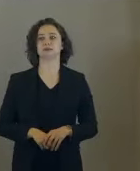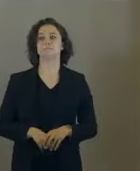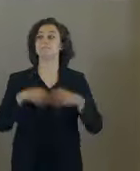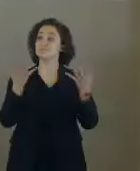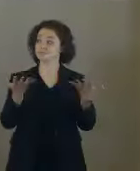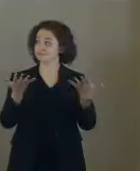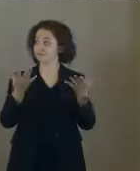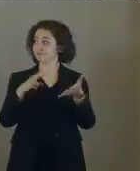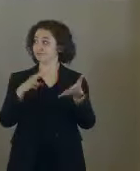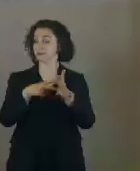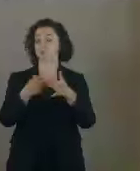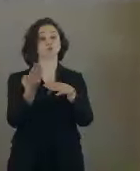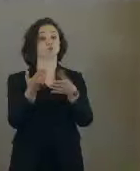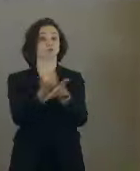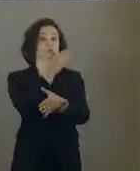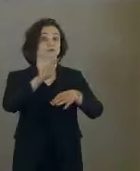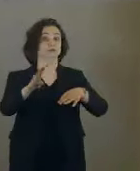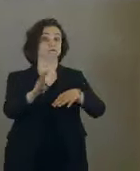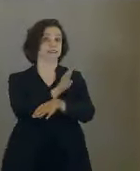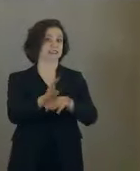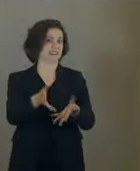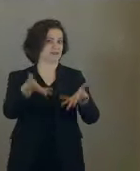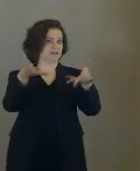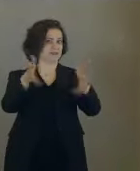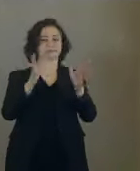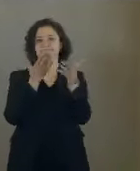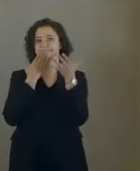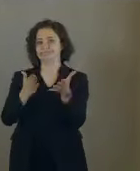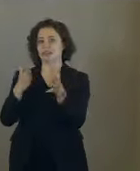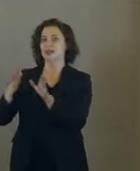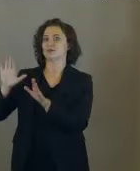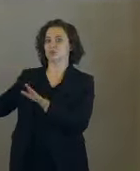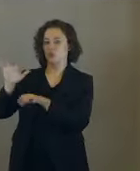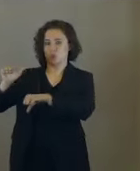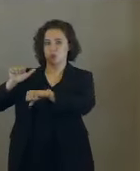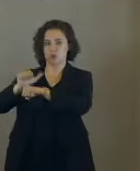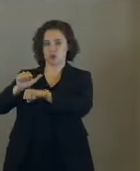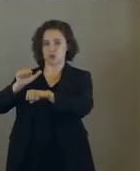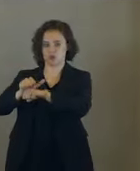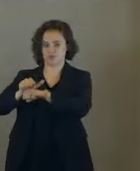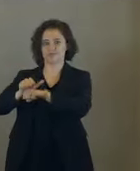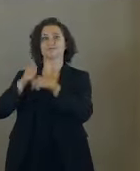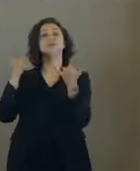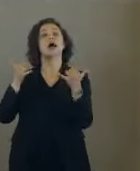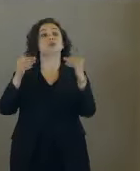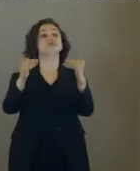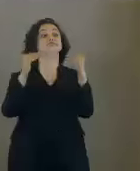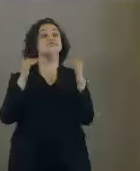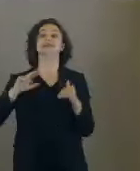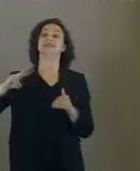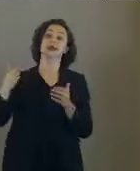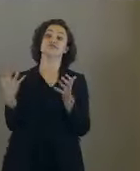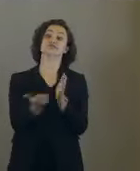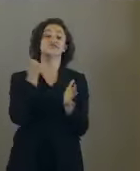Friends, that completes new business. Thank you for all your wonderful work today. We now have reached our second public comment